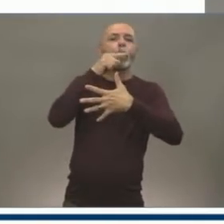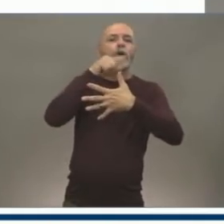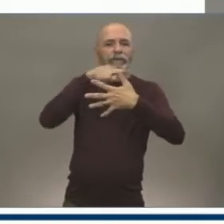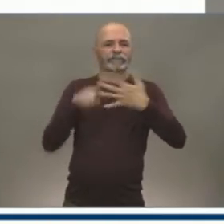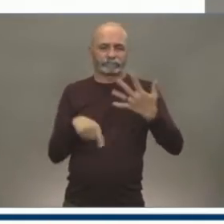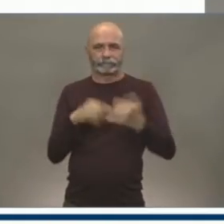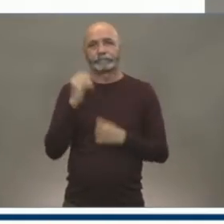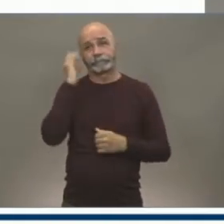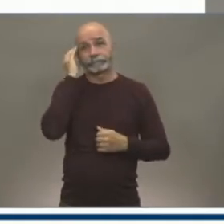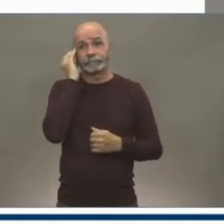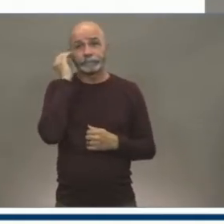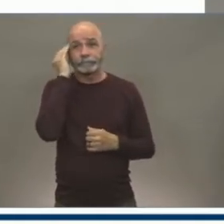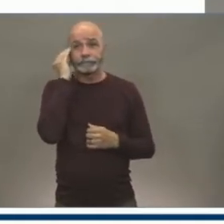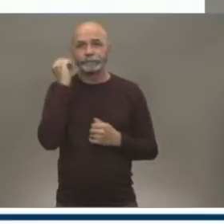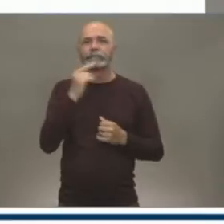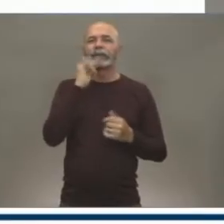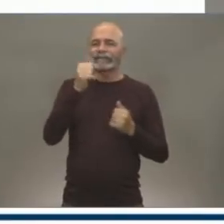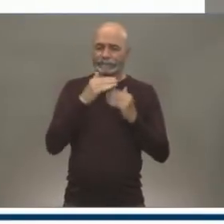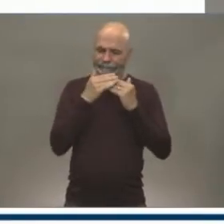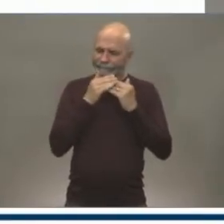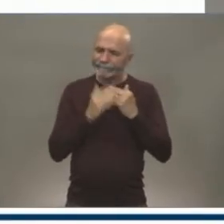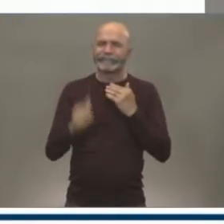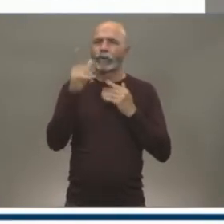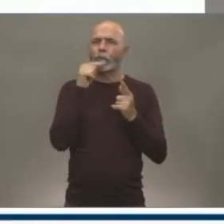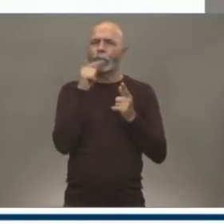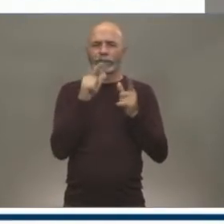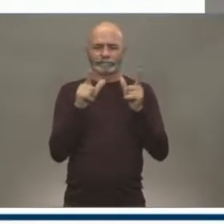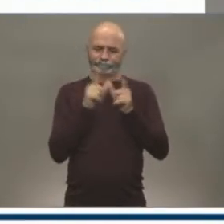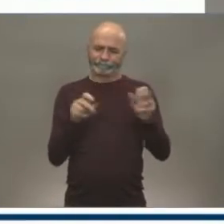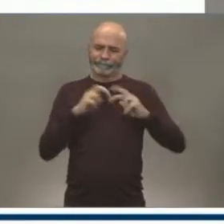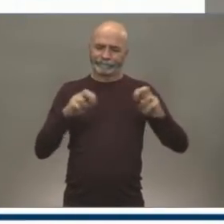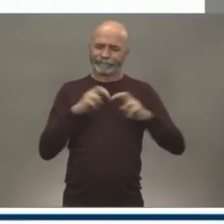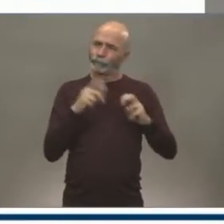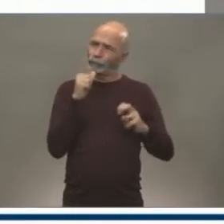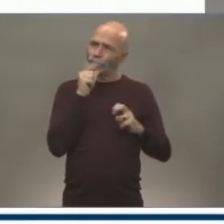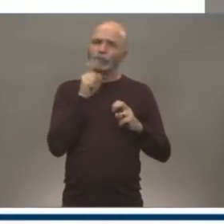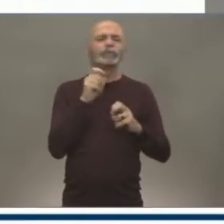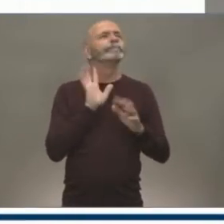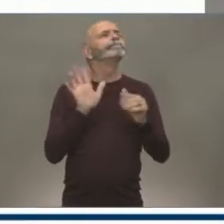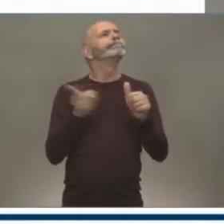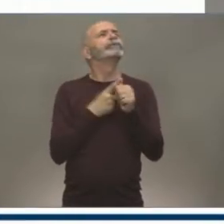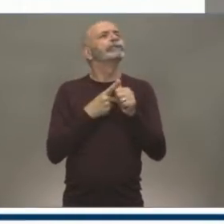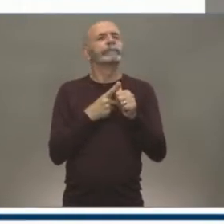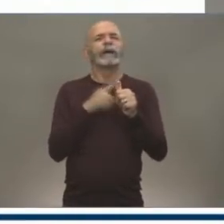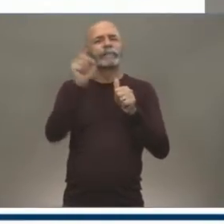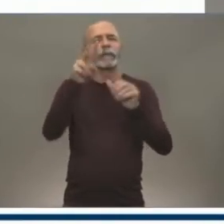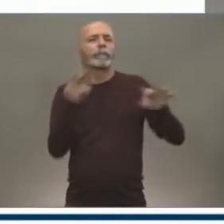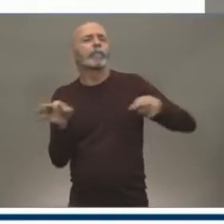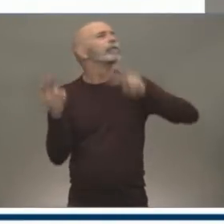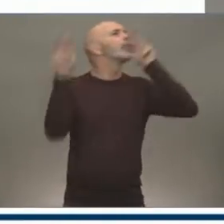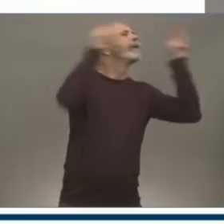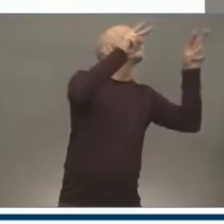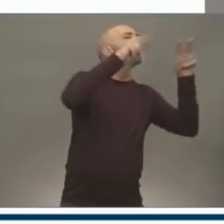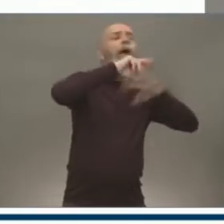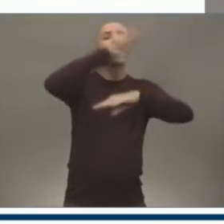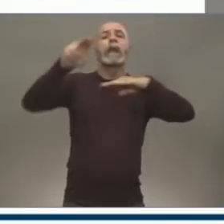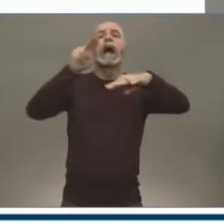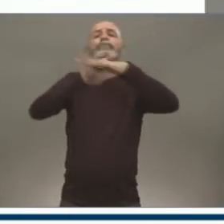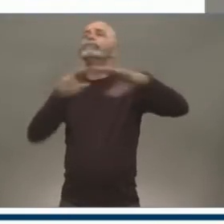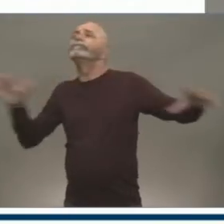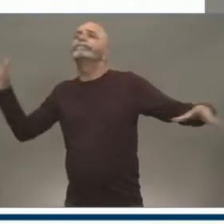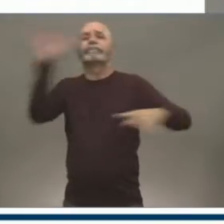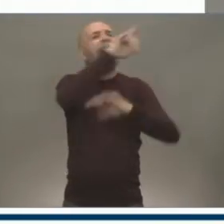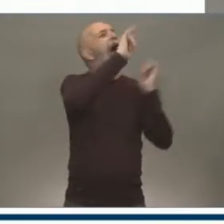who gets the vaccine first within the national guidance framework, how it will be transported and stored, and how it will